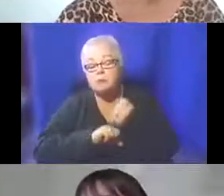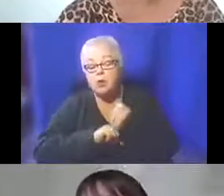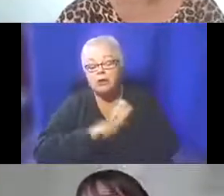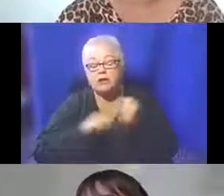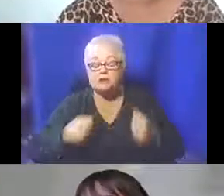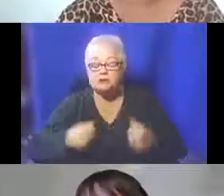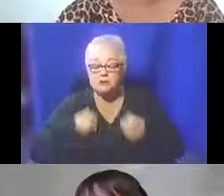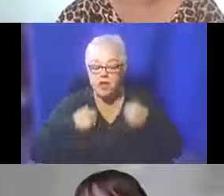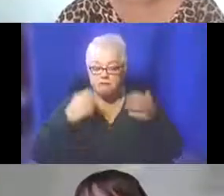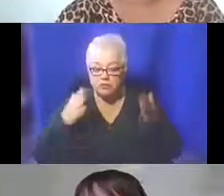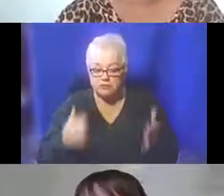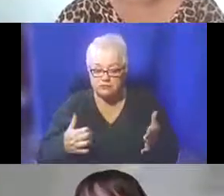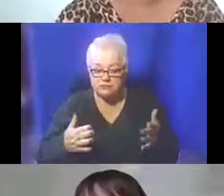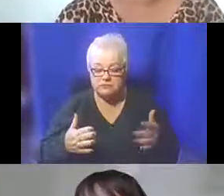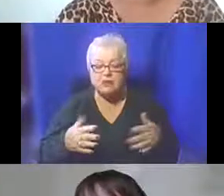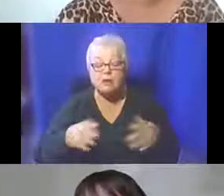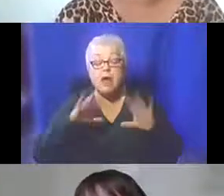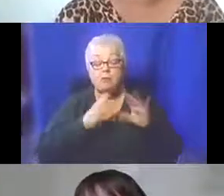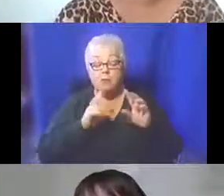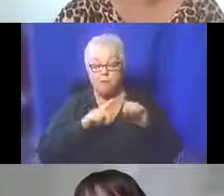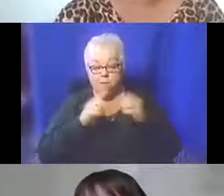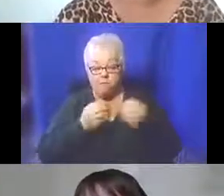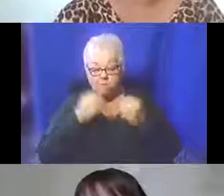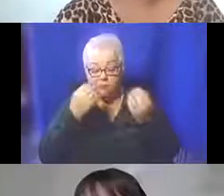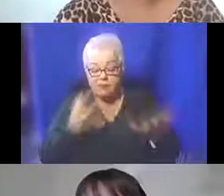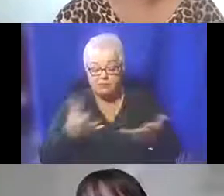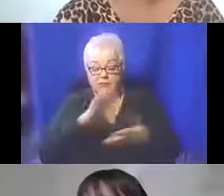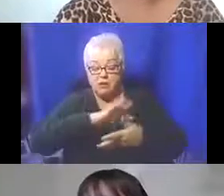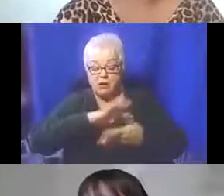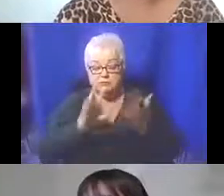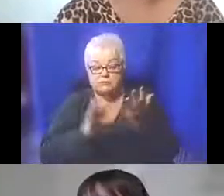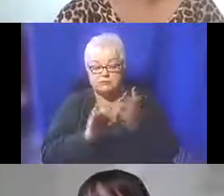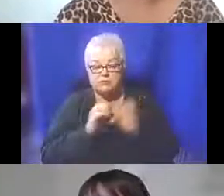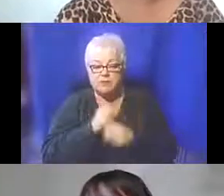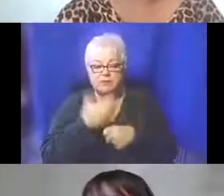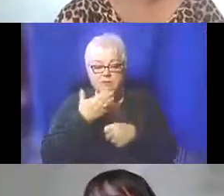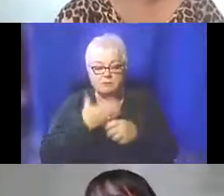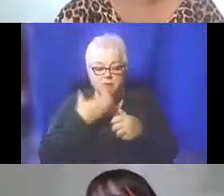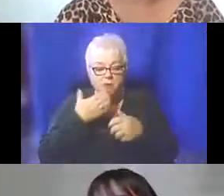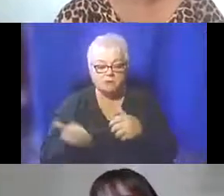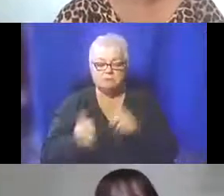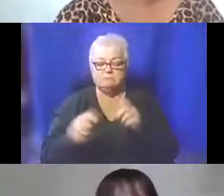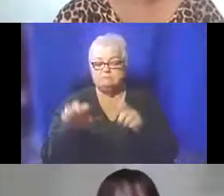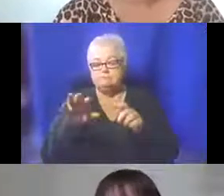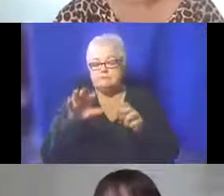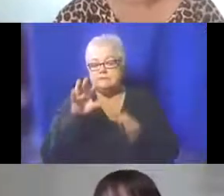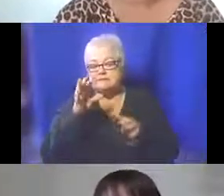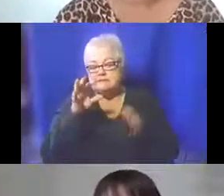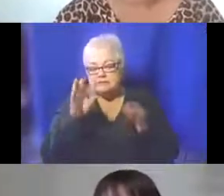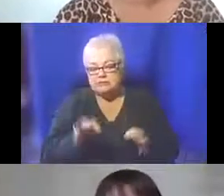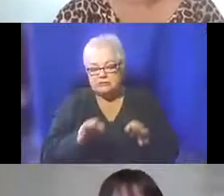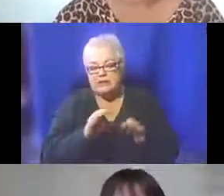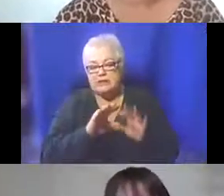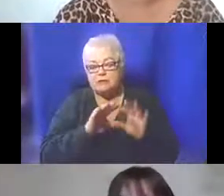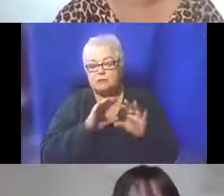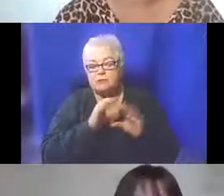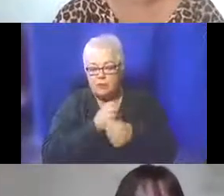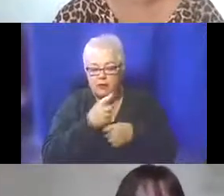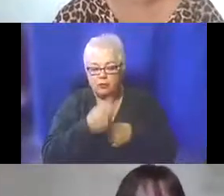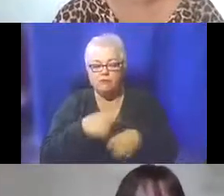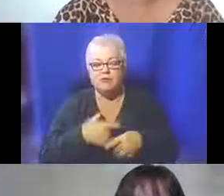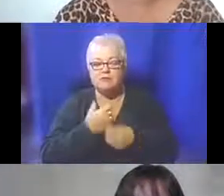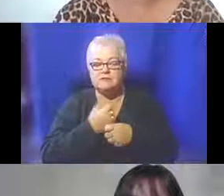Our department can provide you with information and options so you can make the most informed decision about what you need to feel safe and supported.